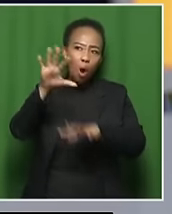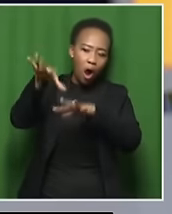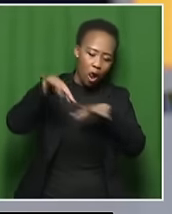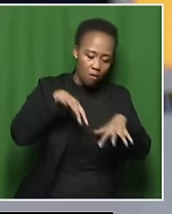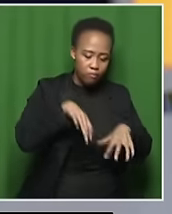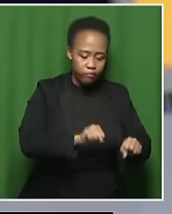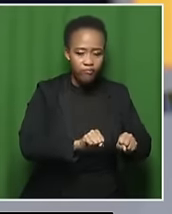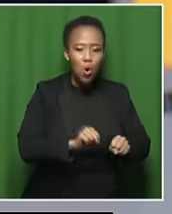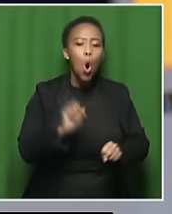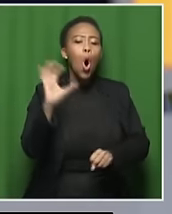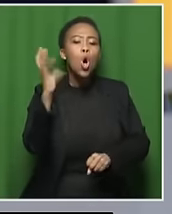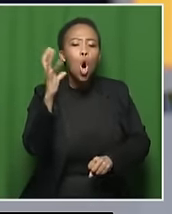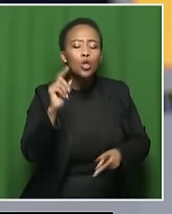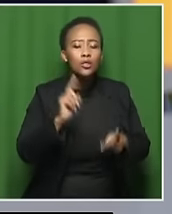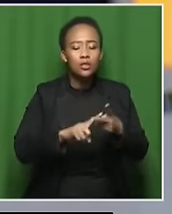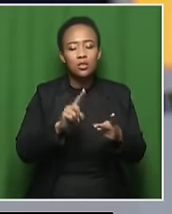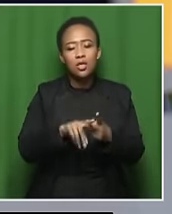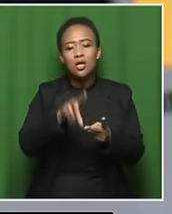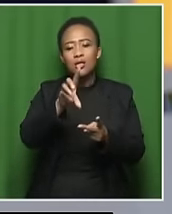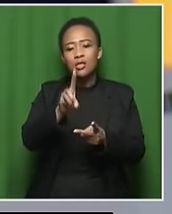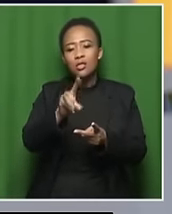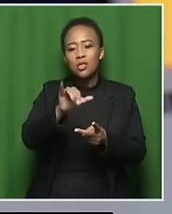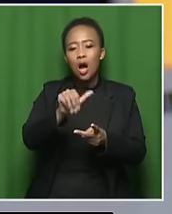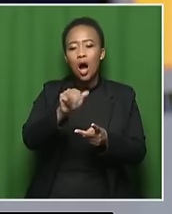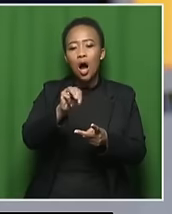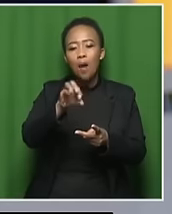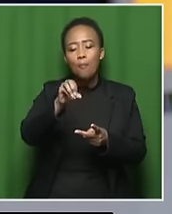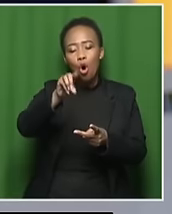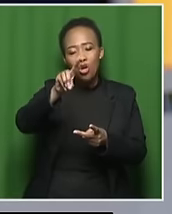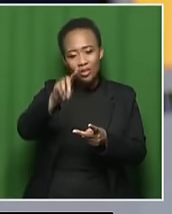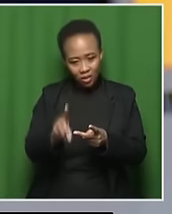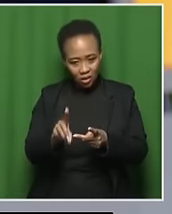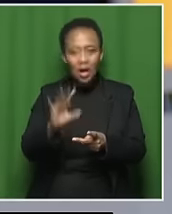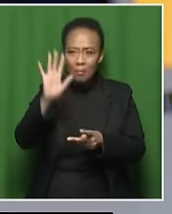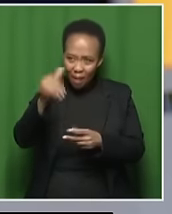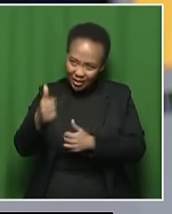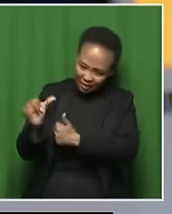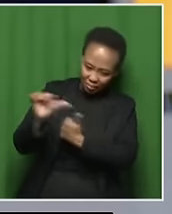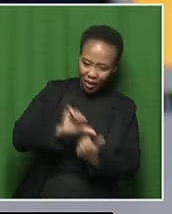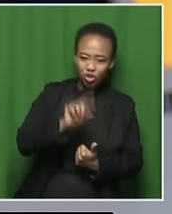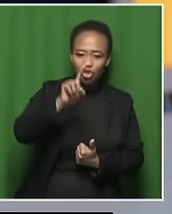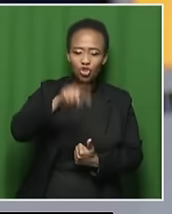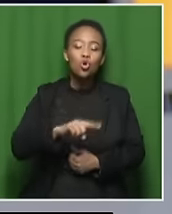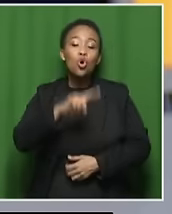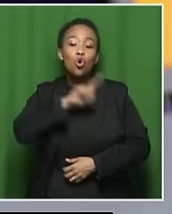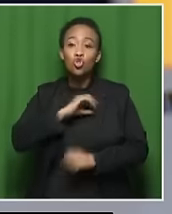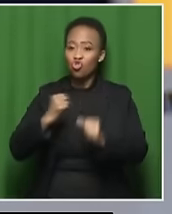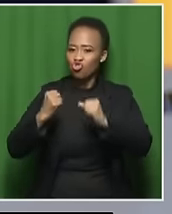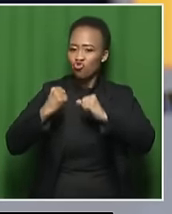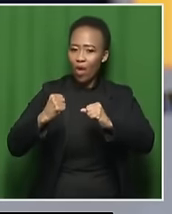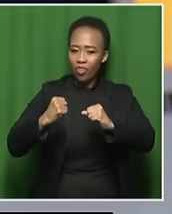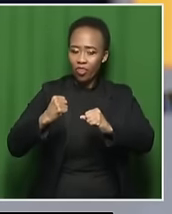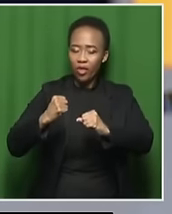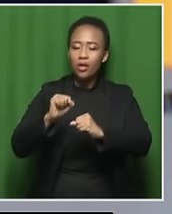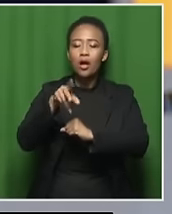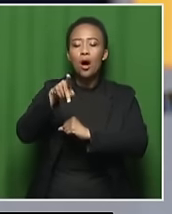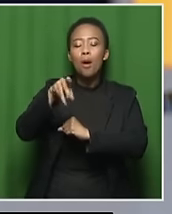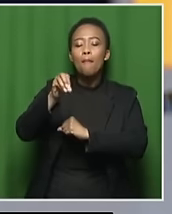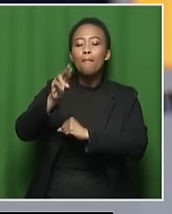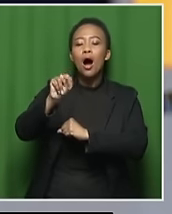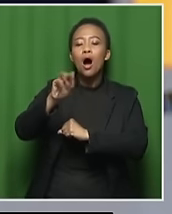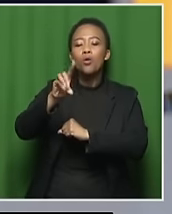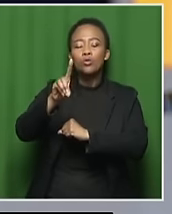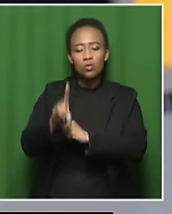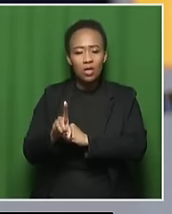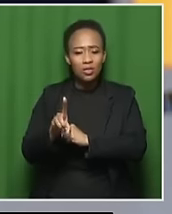that they have stolen from this country. It must come back because our gold is strengthening the pound as the strongest currency in the world. I'm